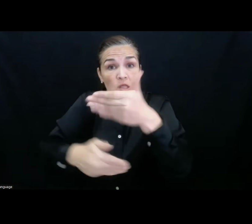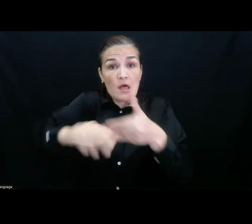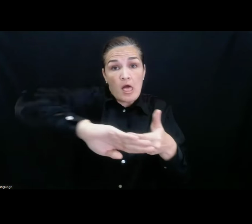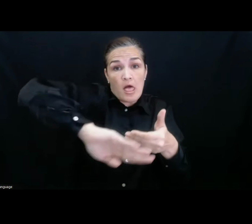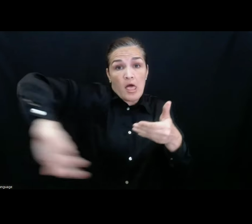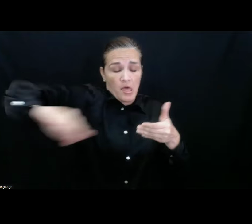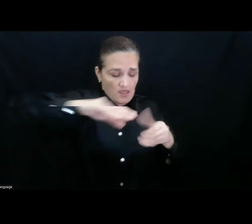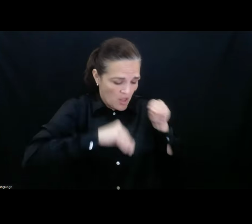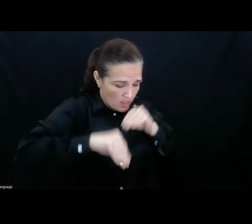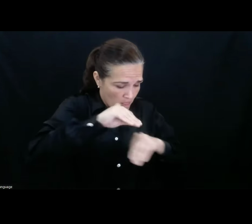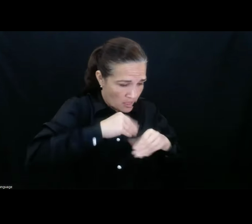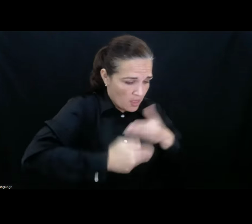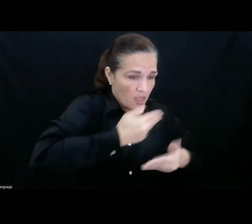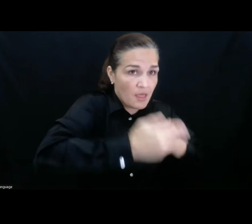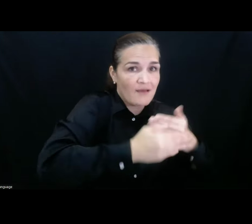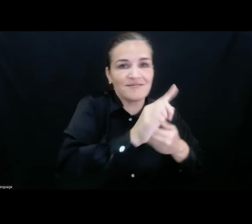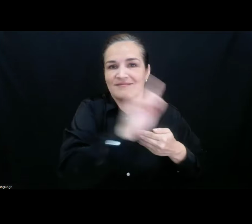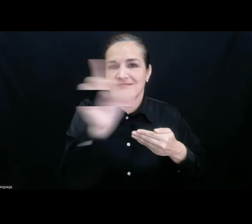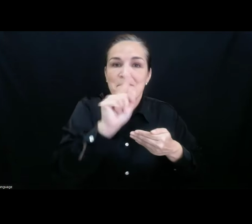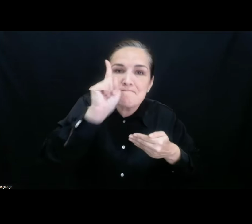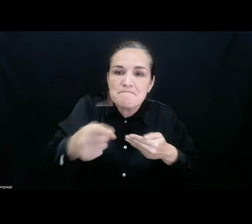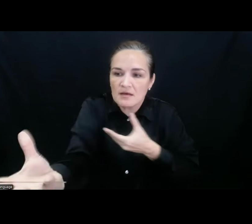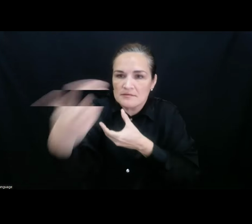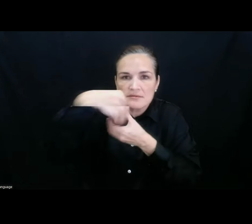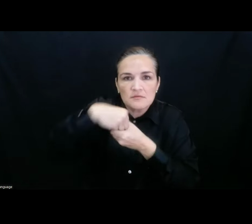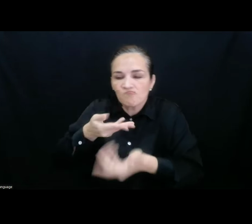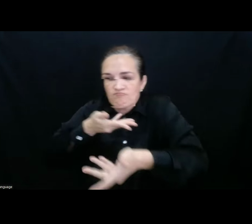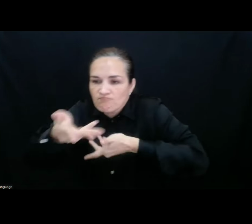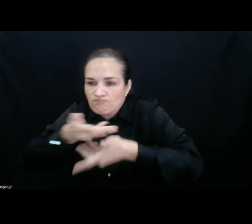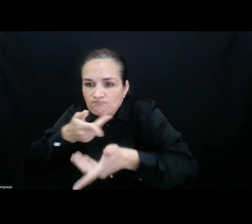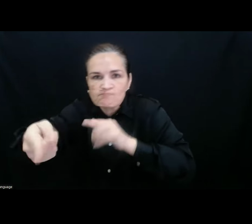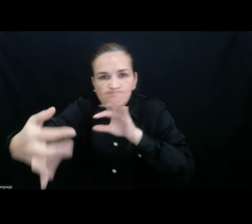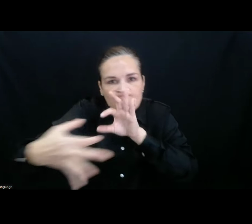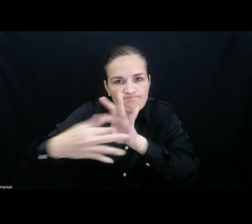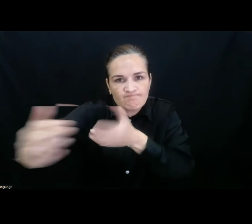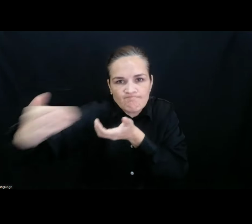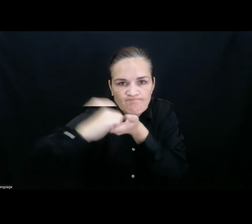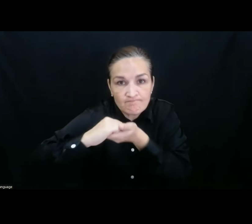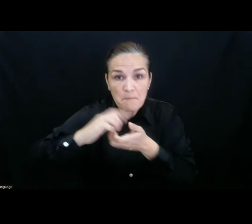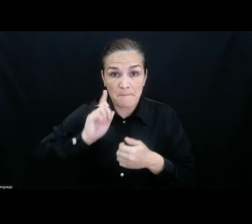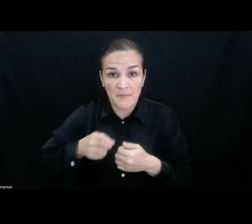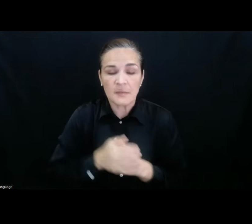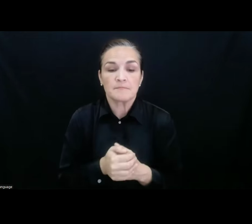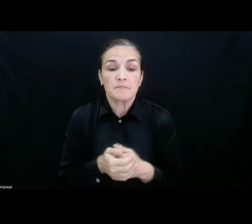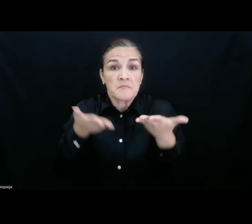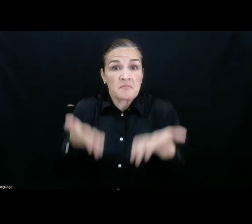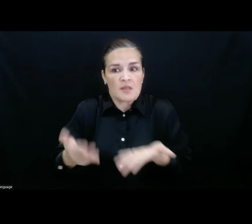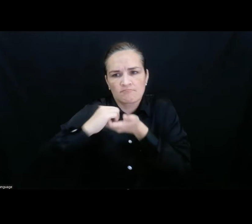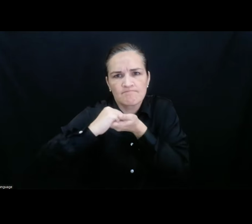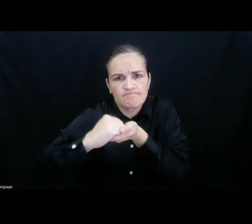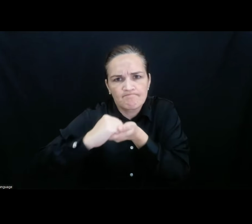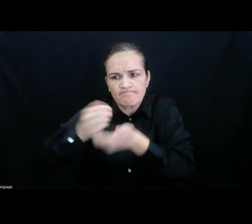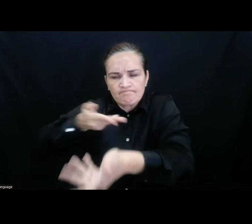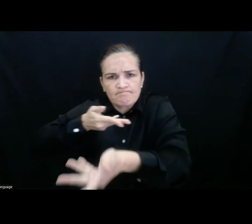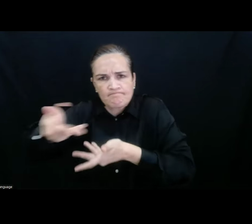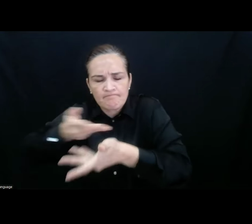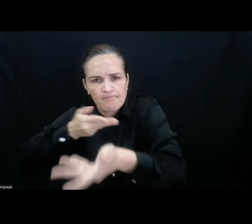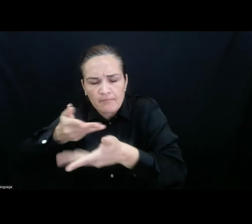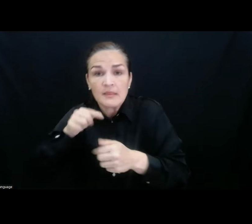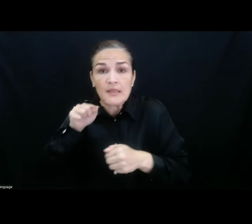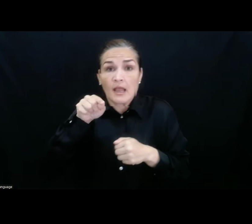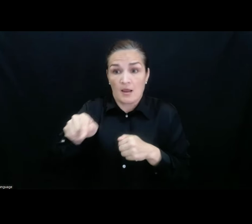should ever be developed without their engagement. So this collaboration that was